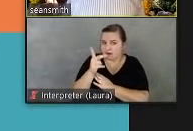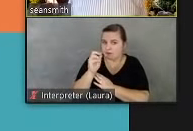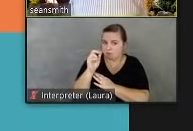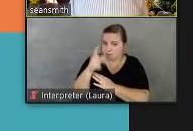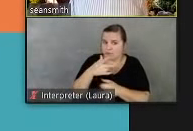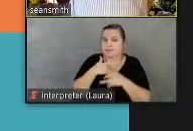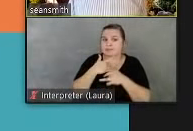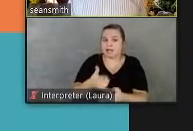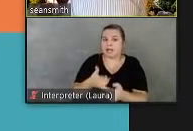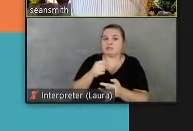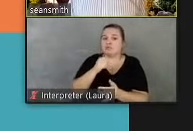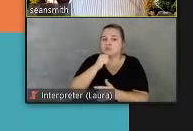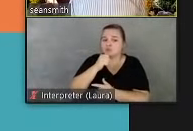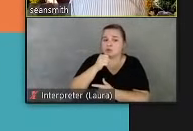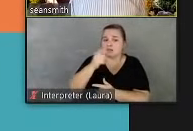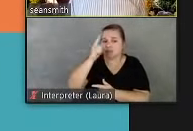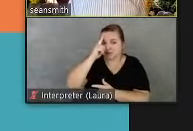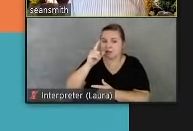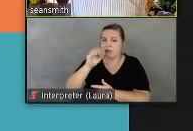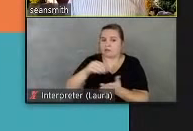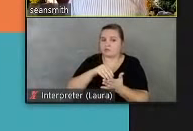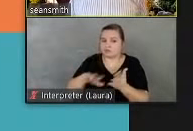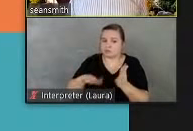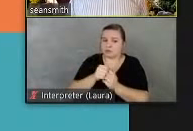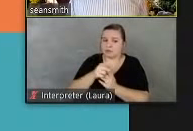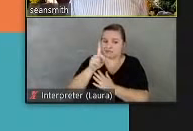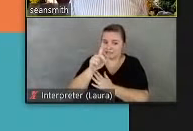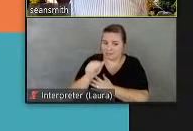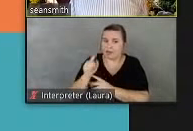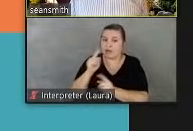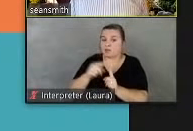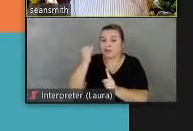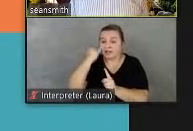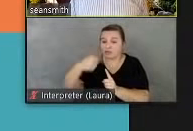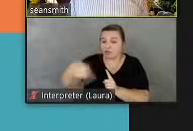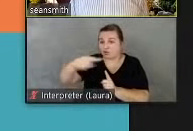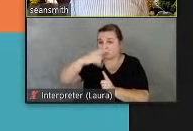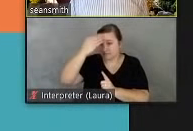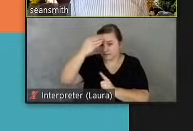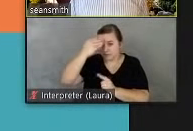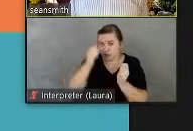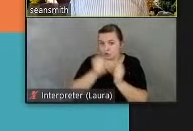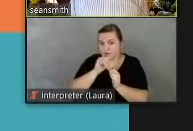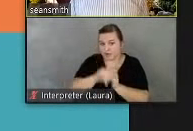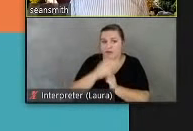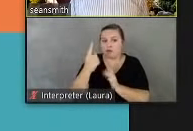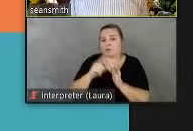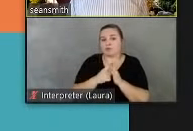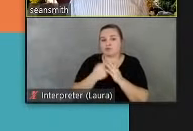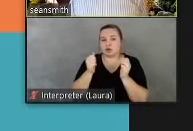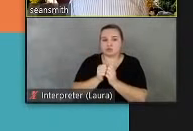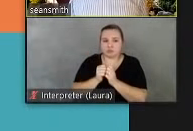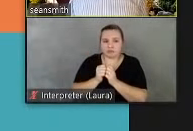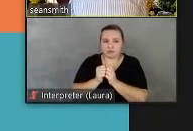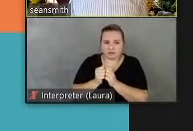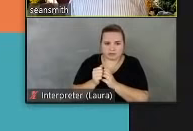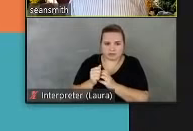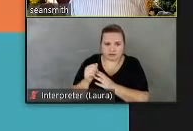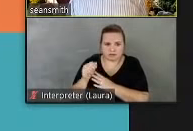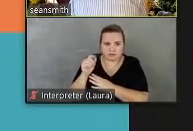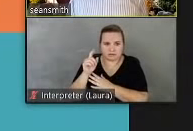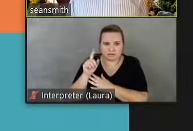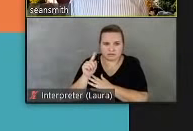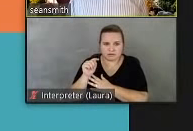tends not to think of students with disabilities. But if you're familiar with BrainPop, it always starts off with Tim and Moby, and you know, let's get started